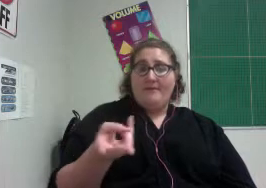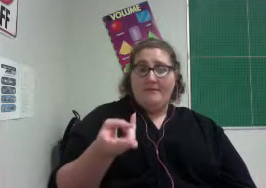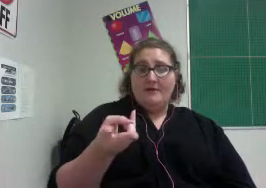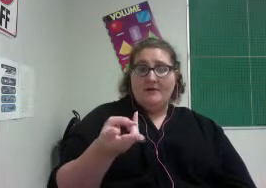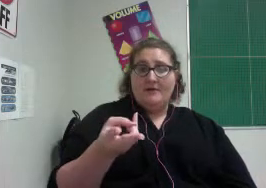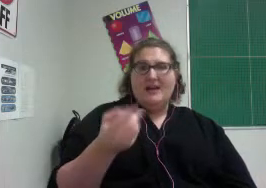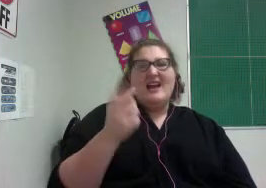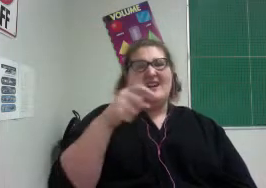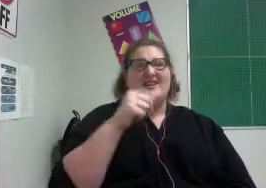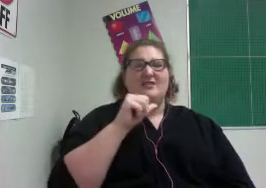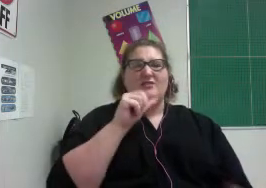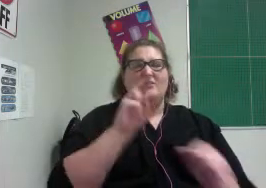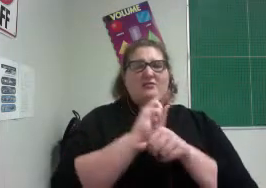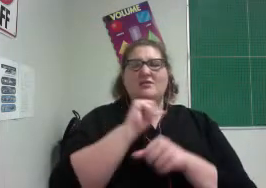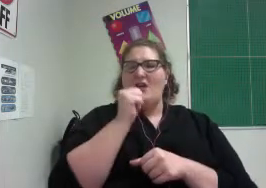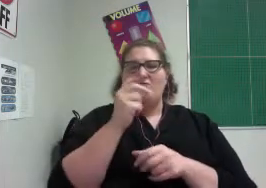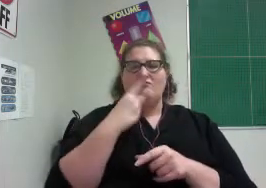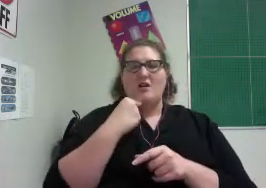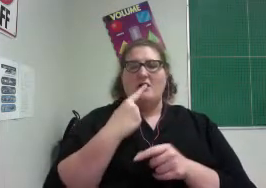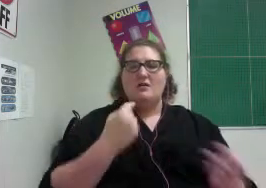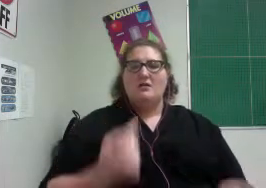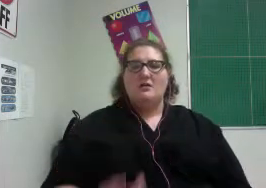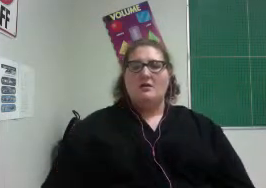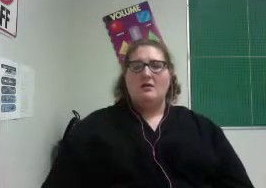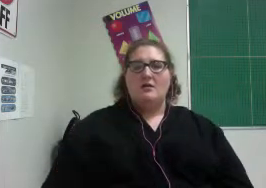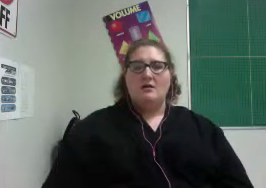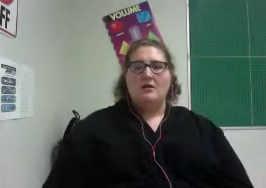is I need to use something besides red.